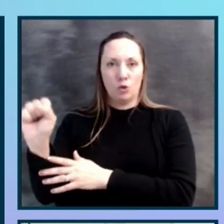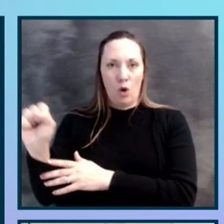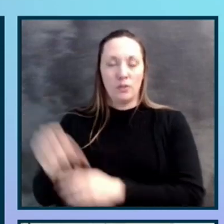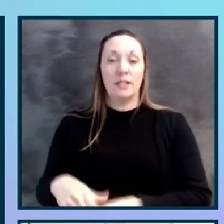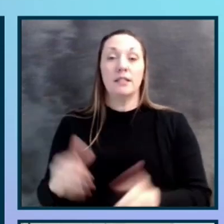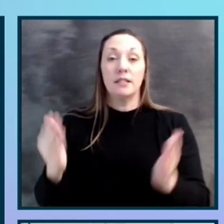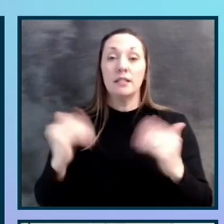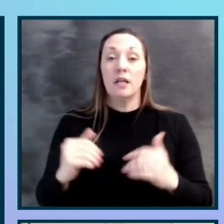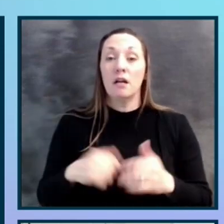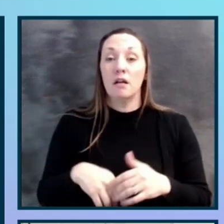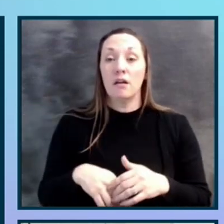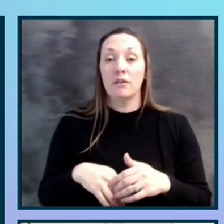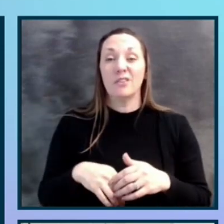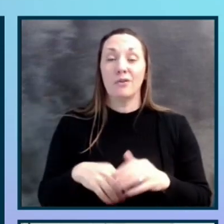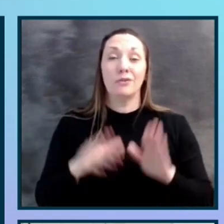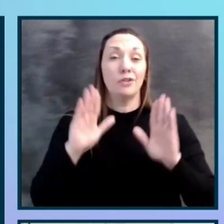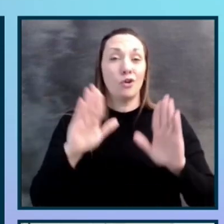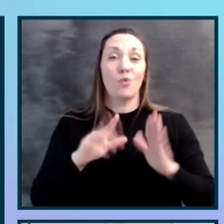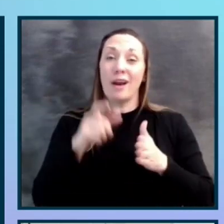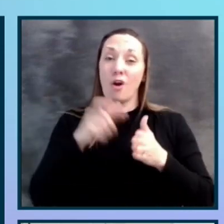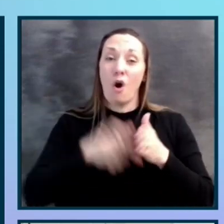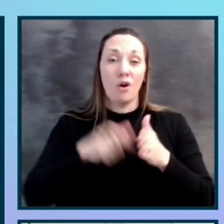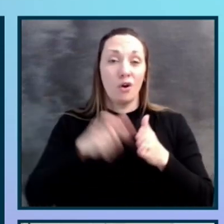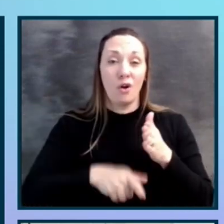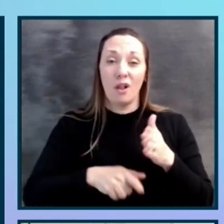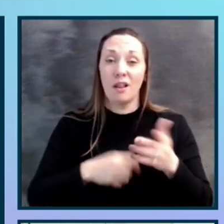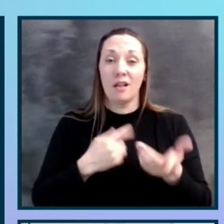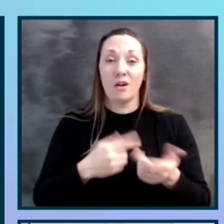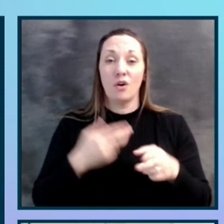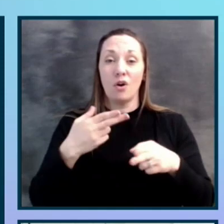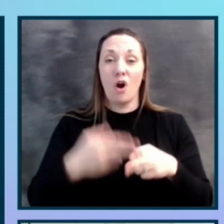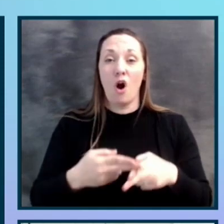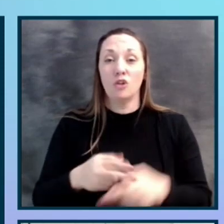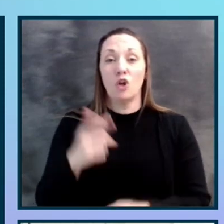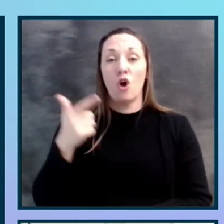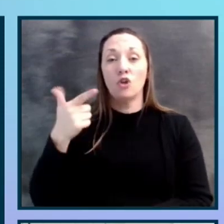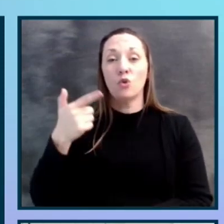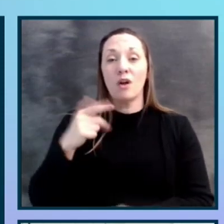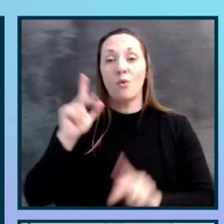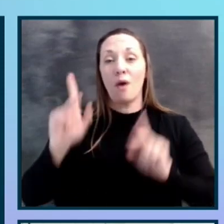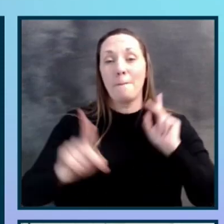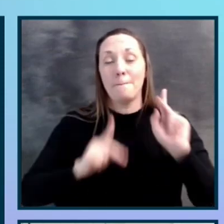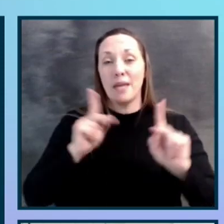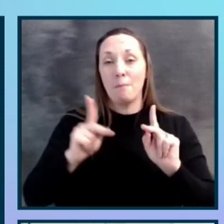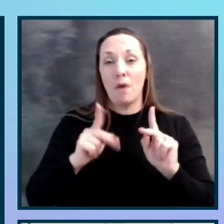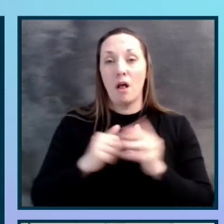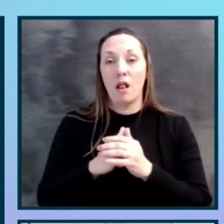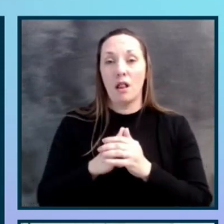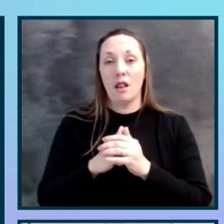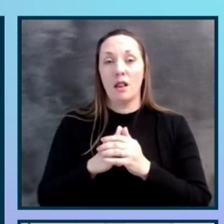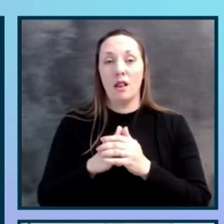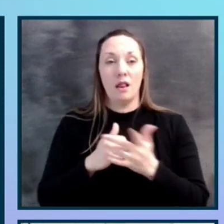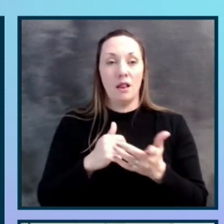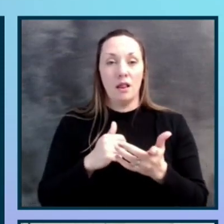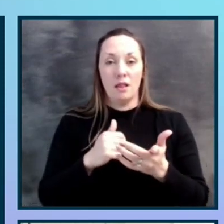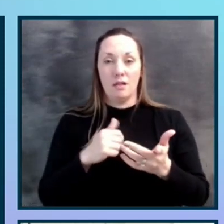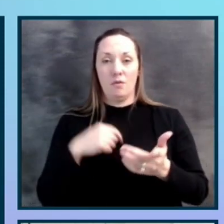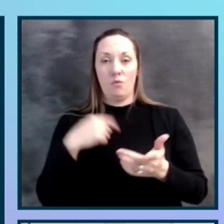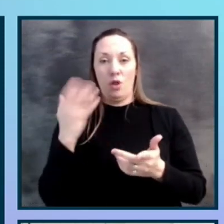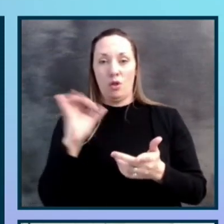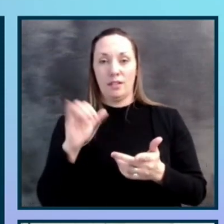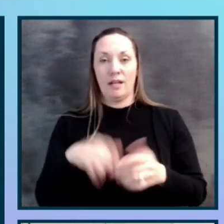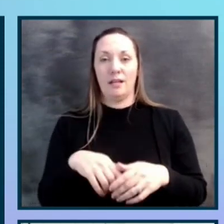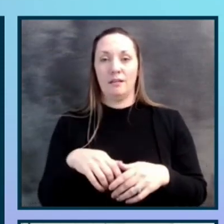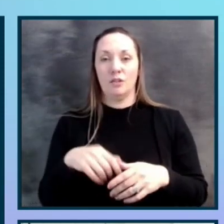So there's a great article on the Mighty called 21 People Describe What Sensory Overload Looks Like. And here's a quote from Meredith